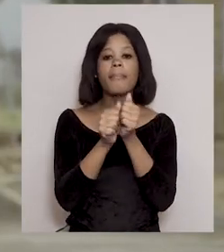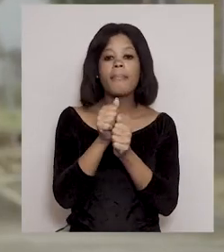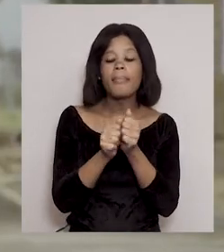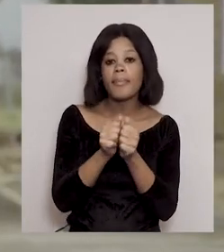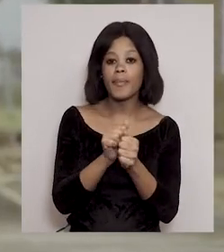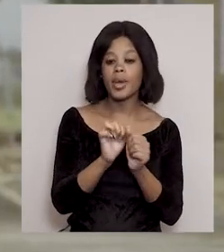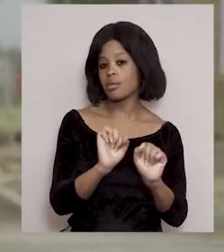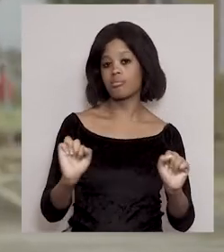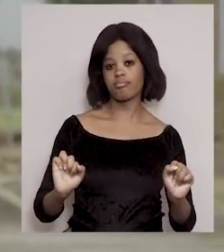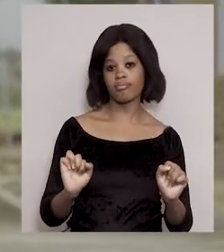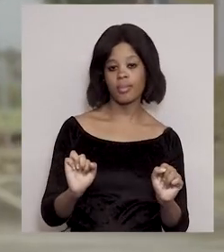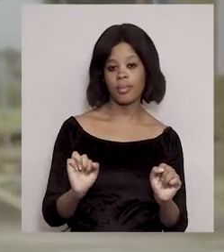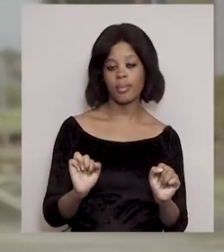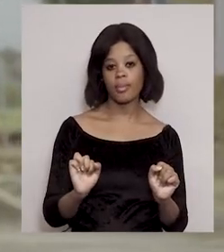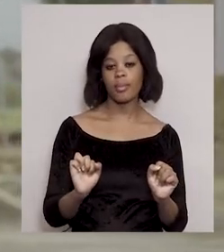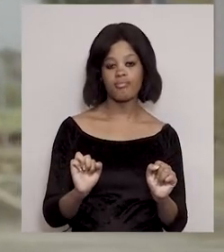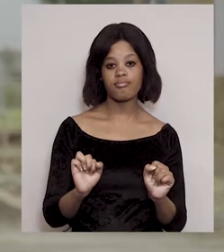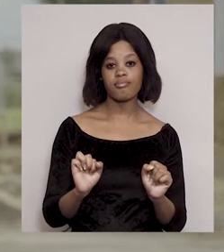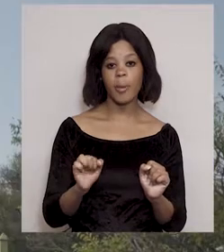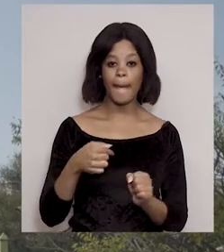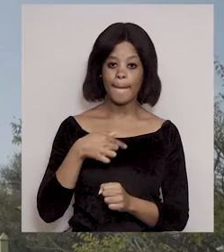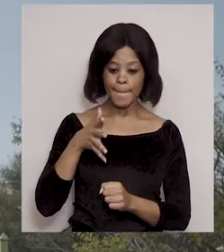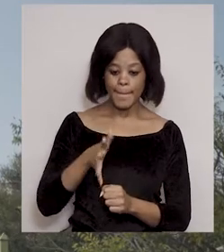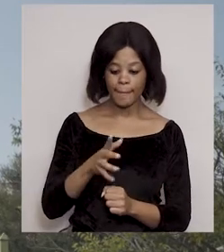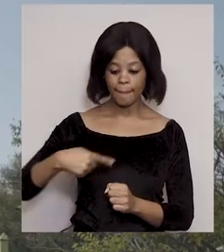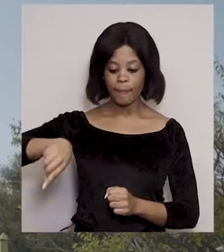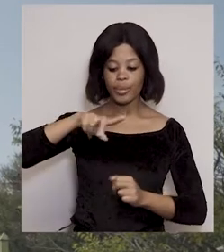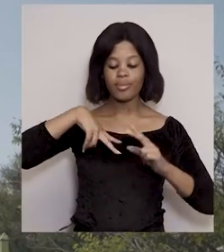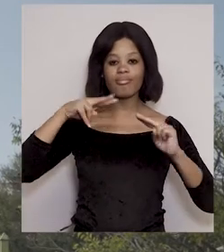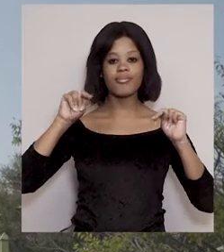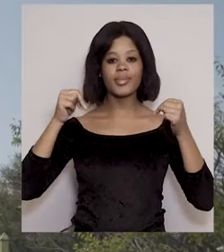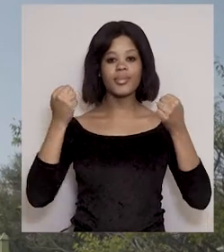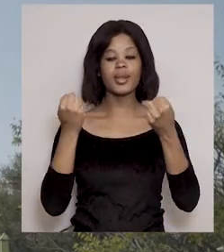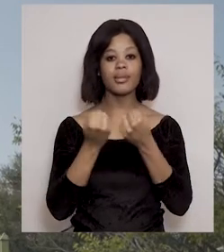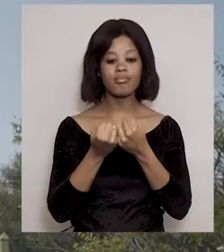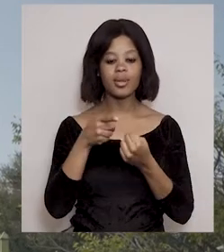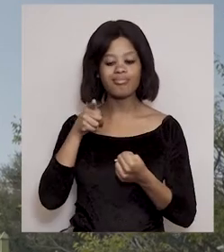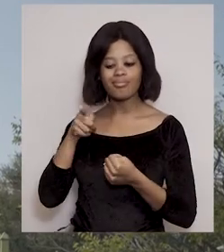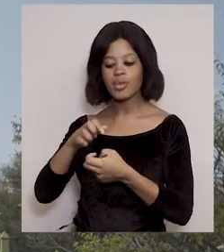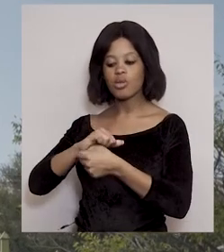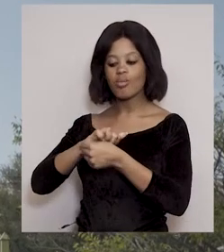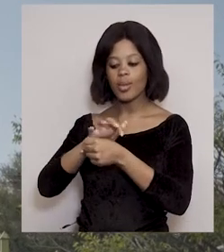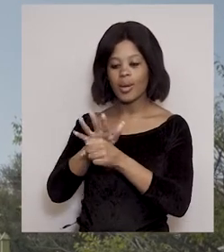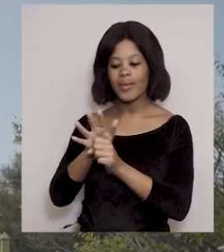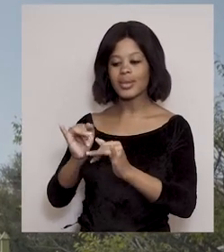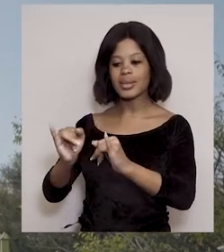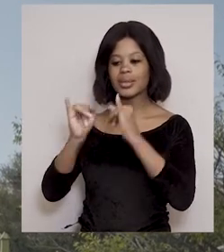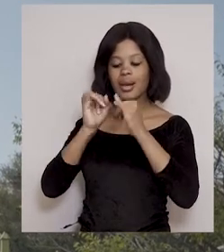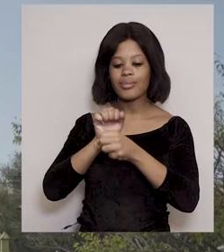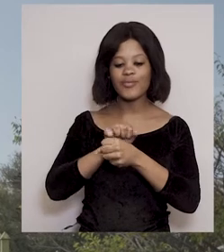like bana ba bona. I would like rona as a nation thinke COVID-19 as a